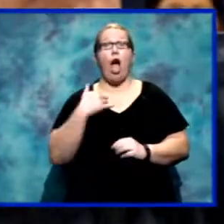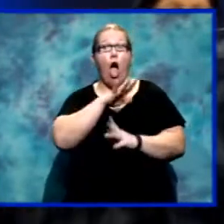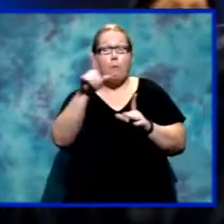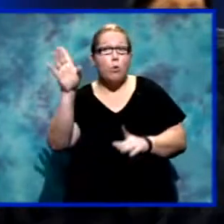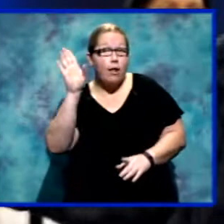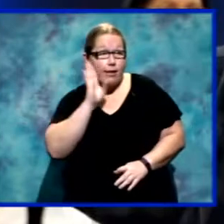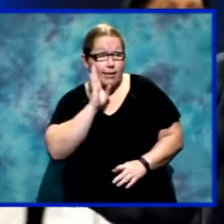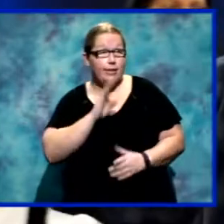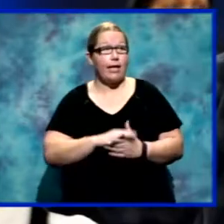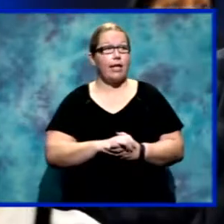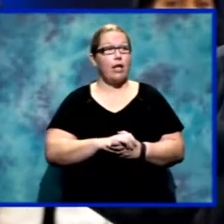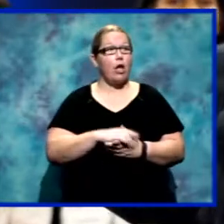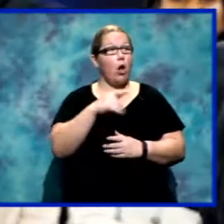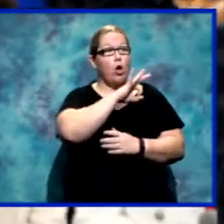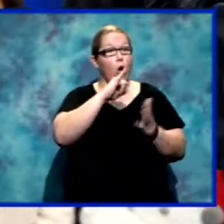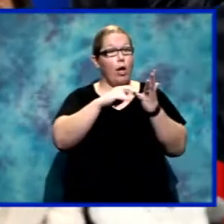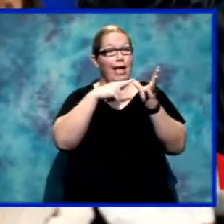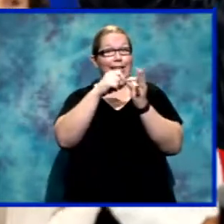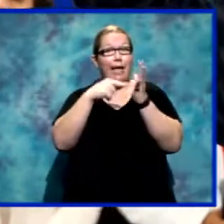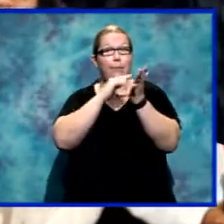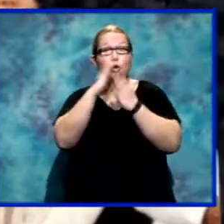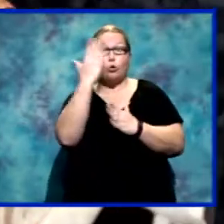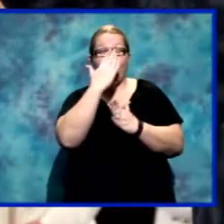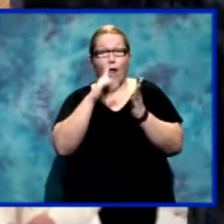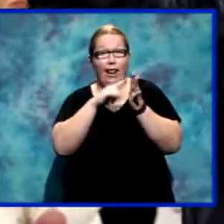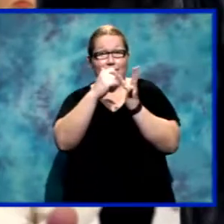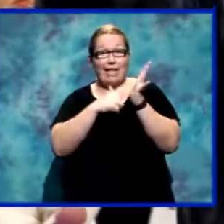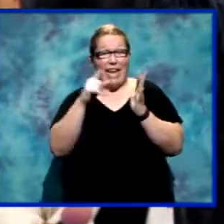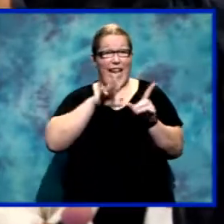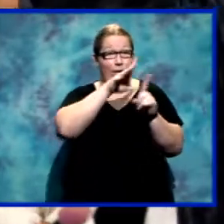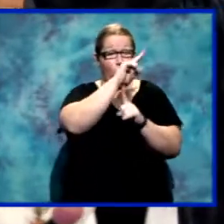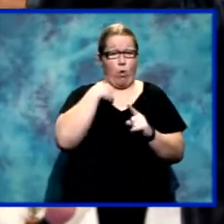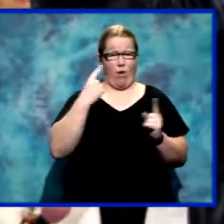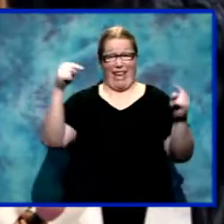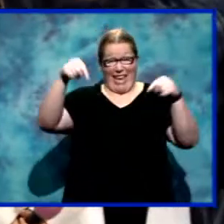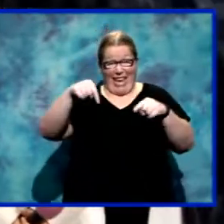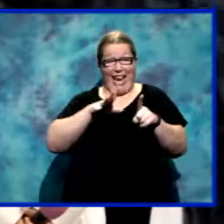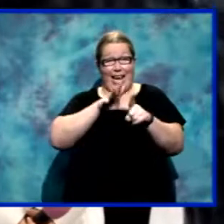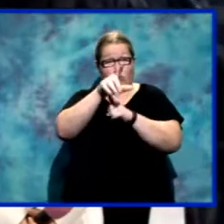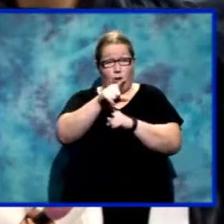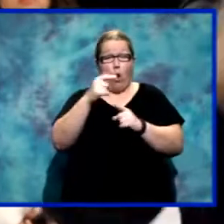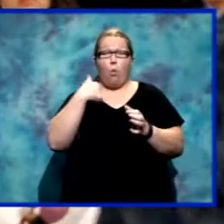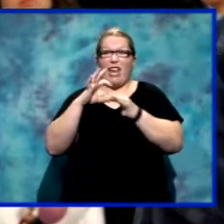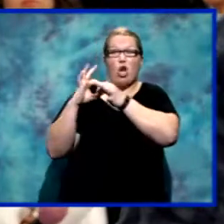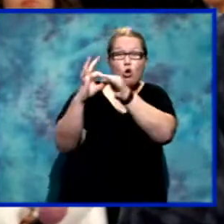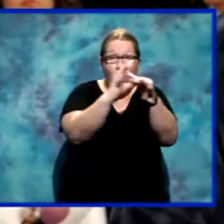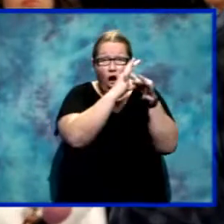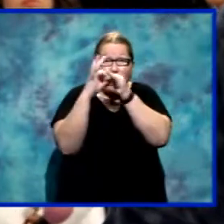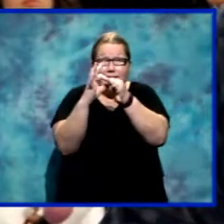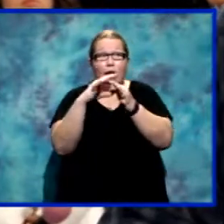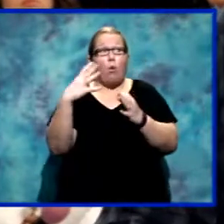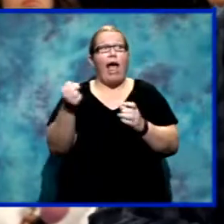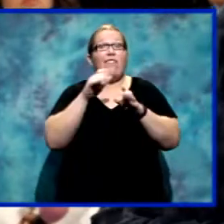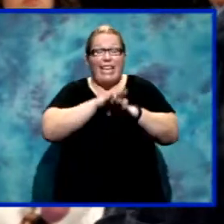listening, there'll be no Sabbath school lessons outside. We'll all be in here. It's united. We're all together. There will be kids'